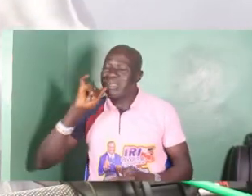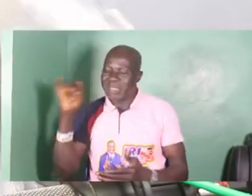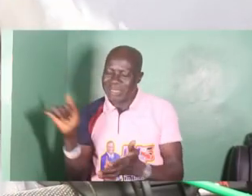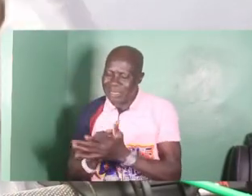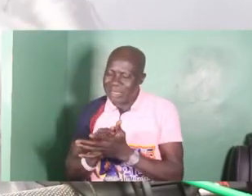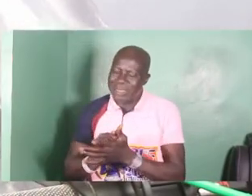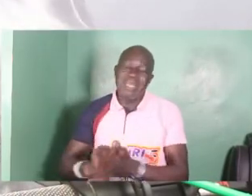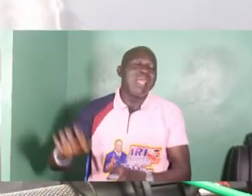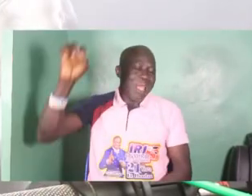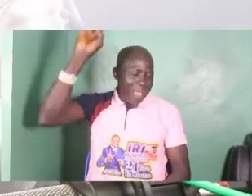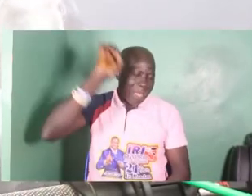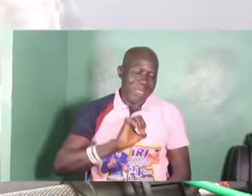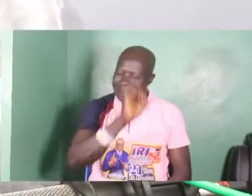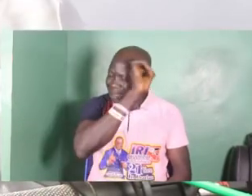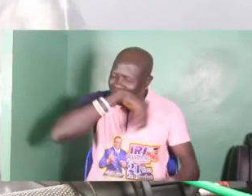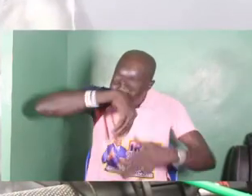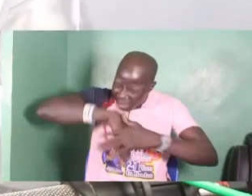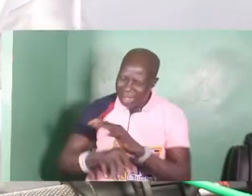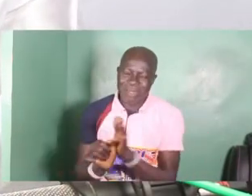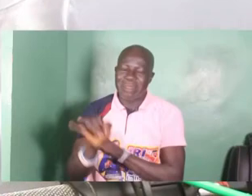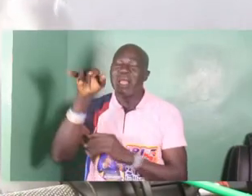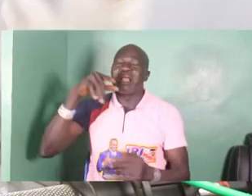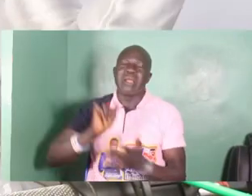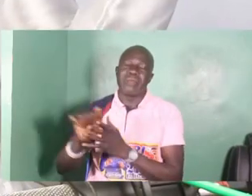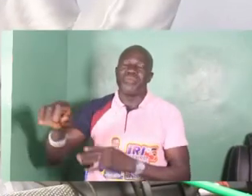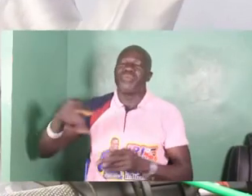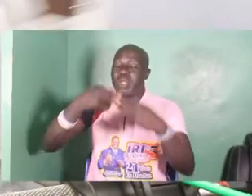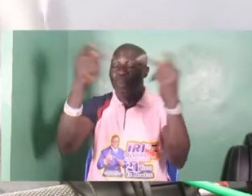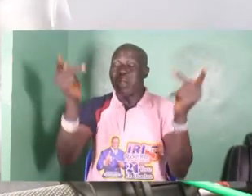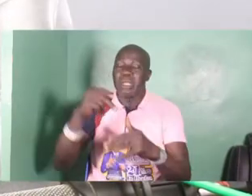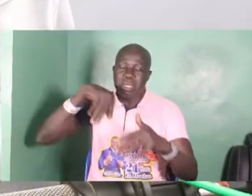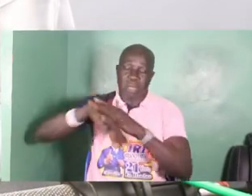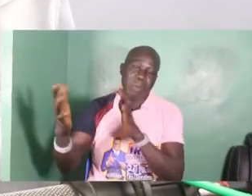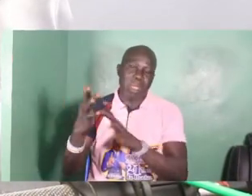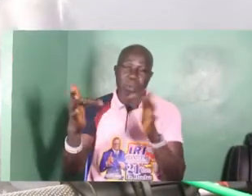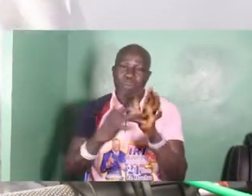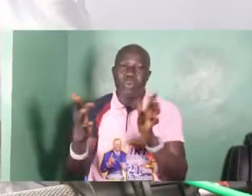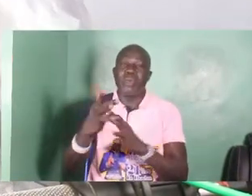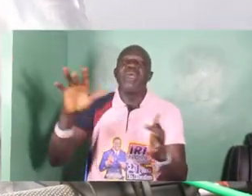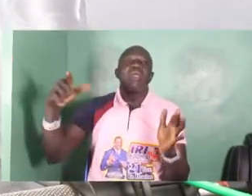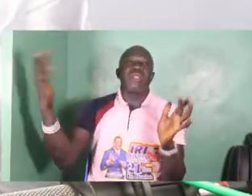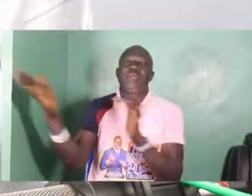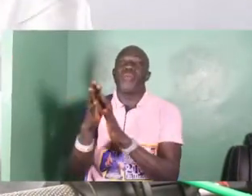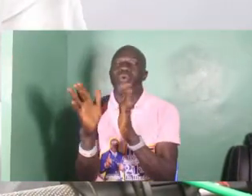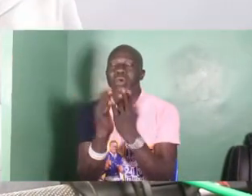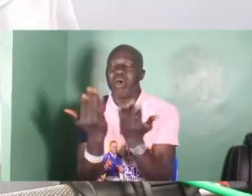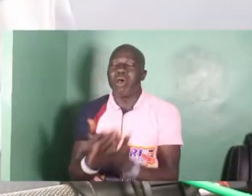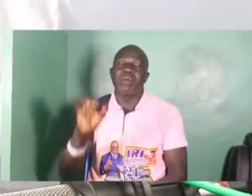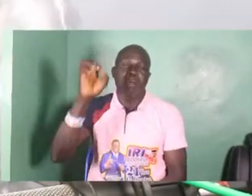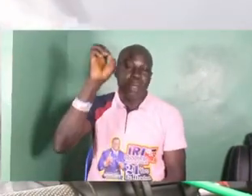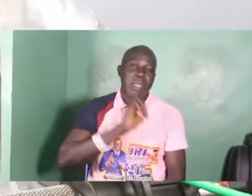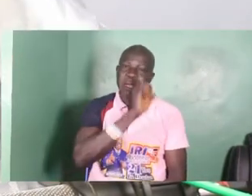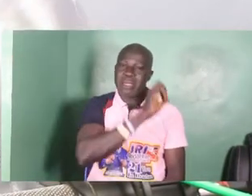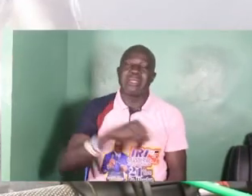exactly. Ni Ẹ́stẹ́rì ti rìn wá àfin rẹ lọ. Does Esther move into the palace. Inú Bíbélì ni. In the Bible. Ìwé Ẹ́stẹ́rì kan náà. The book of Esther. Ní orí kejì